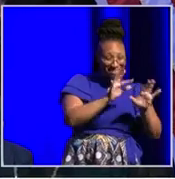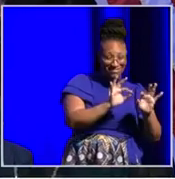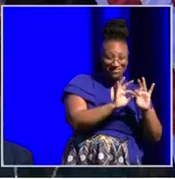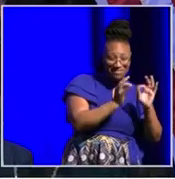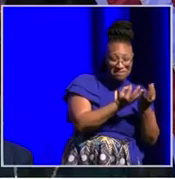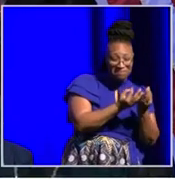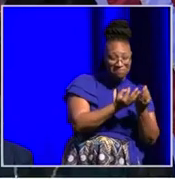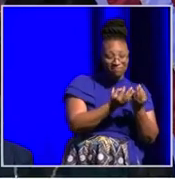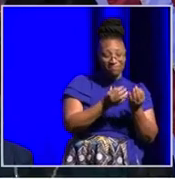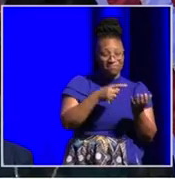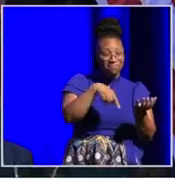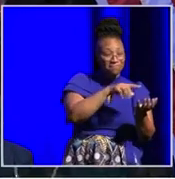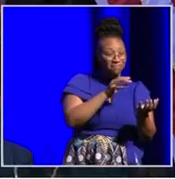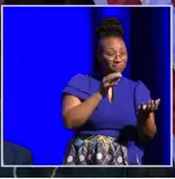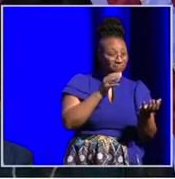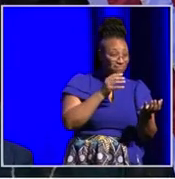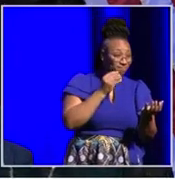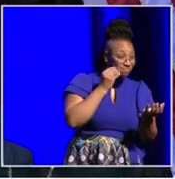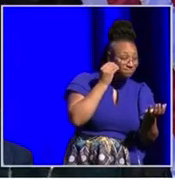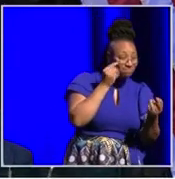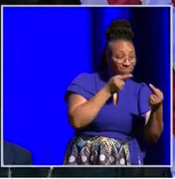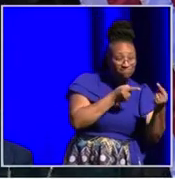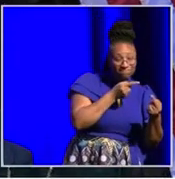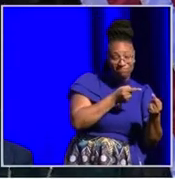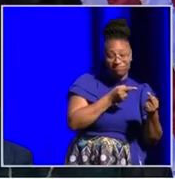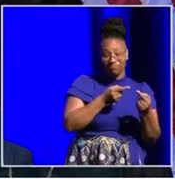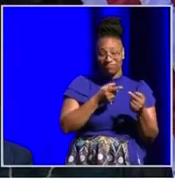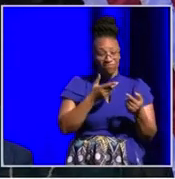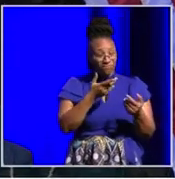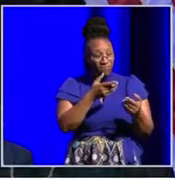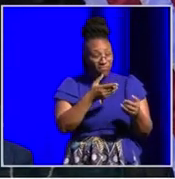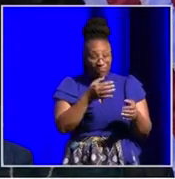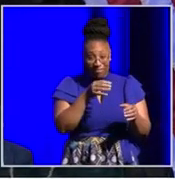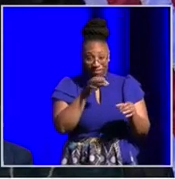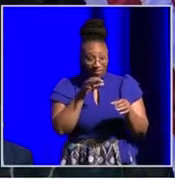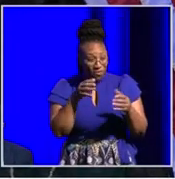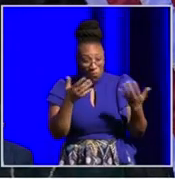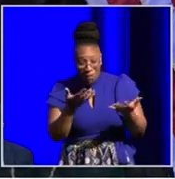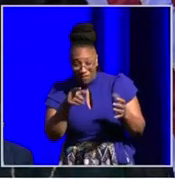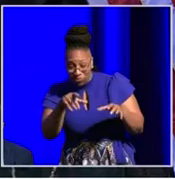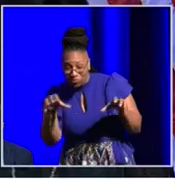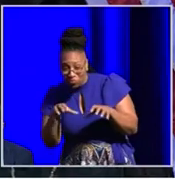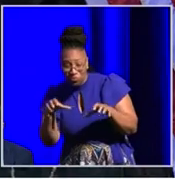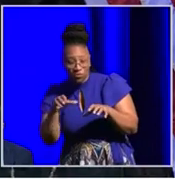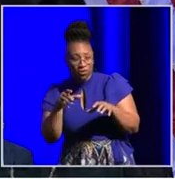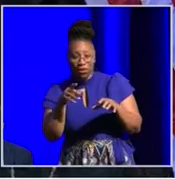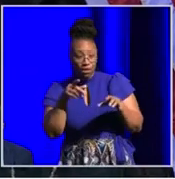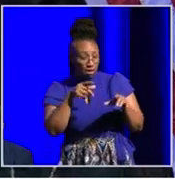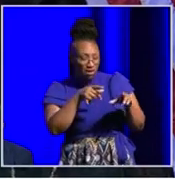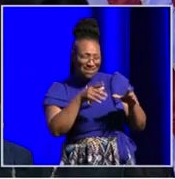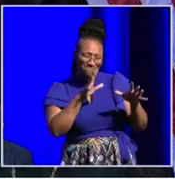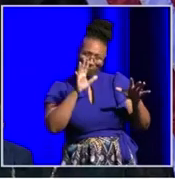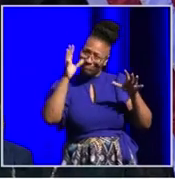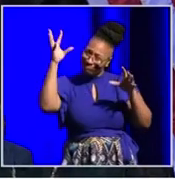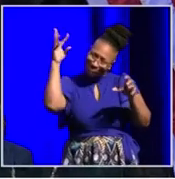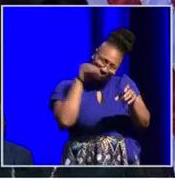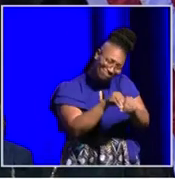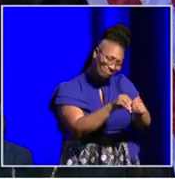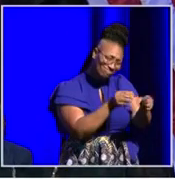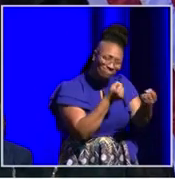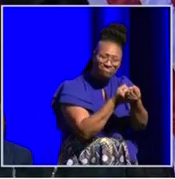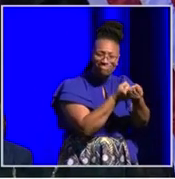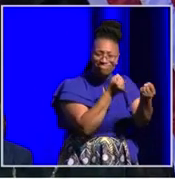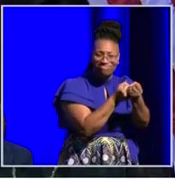elected, and where they've been elected to serve, be with them in every capacity. Bless and keep every single resident who